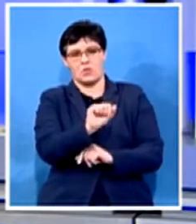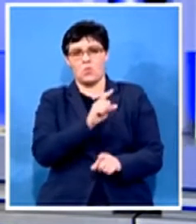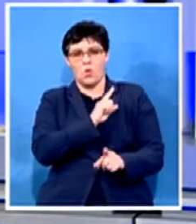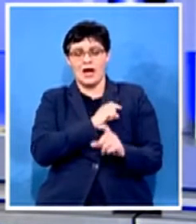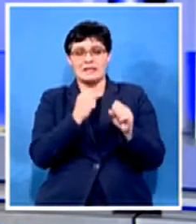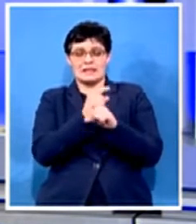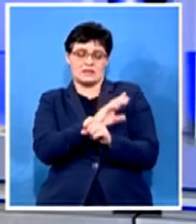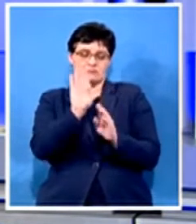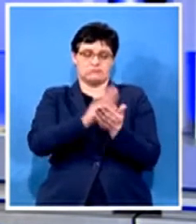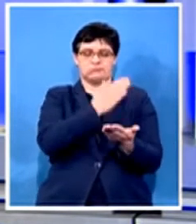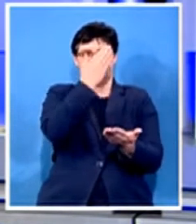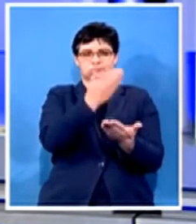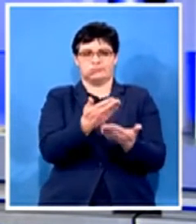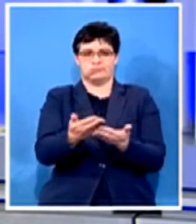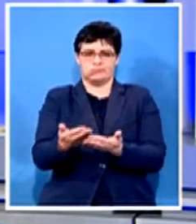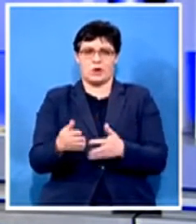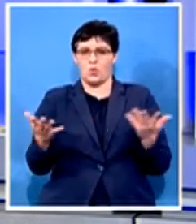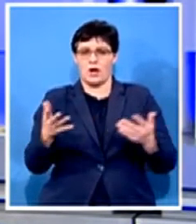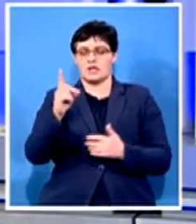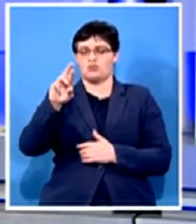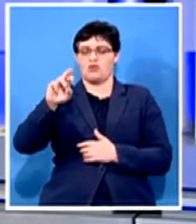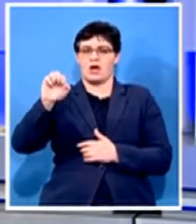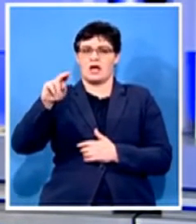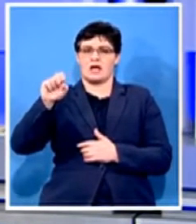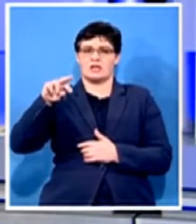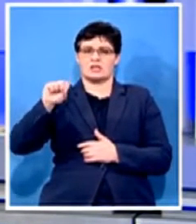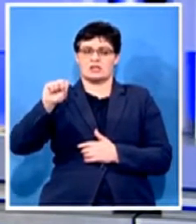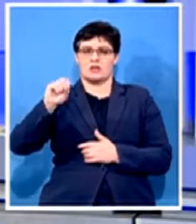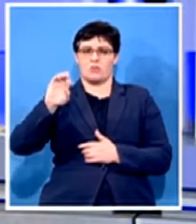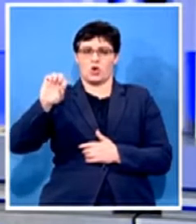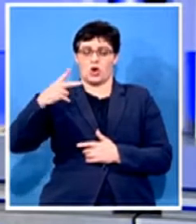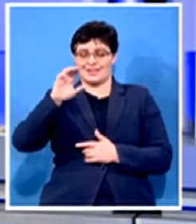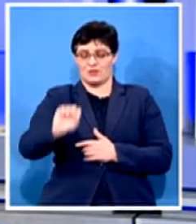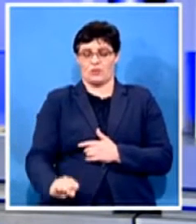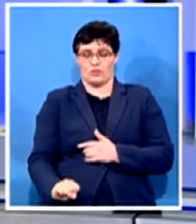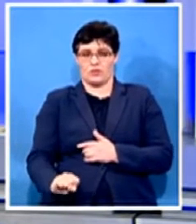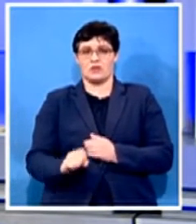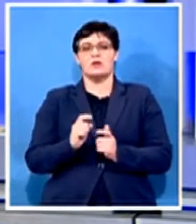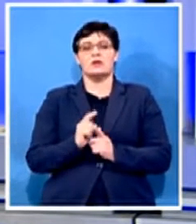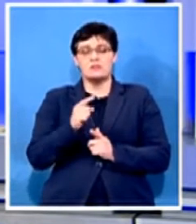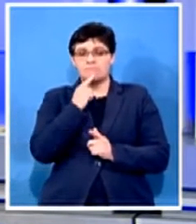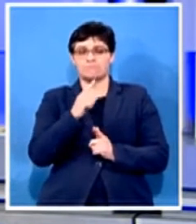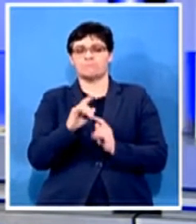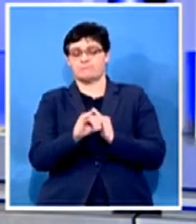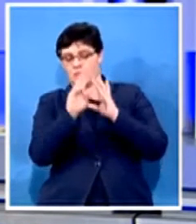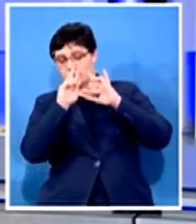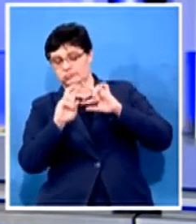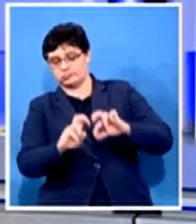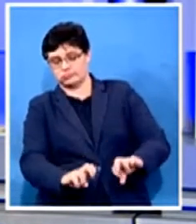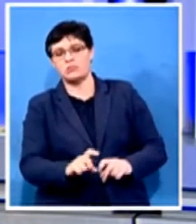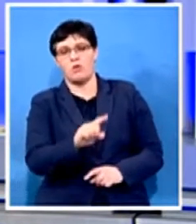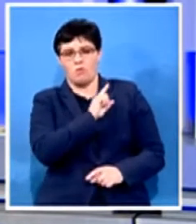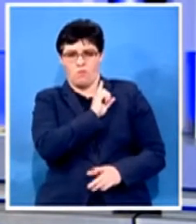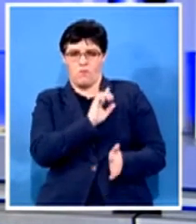Bulwer near the southern Drakensberg yesterday. The department has instituted an investigation into the circumstances that led to